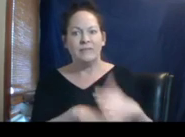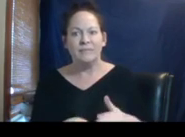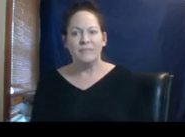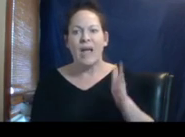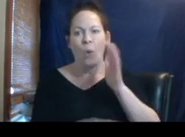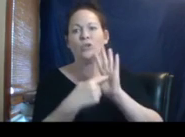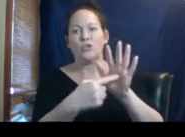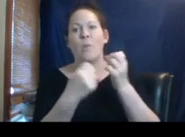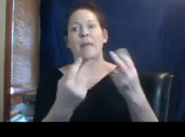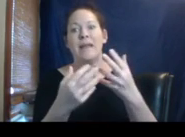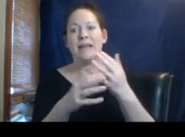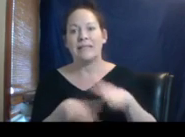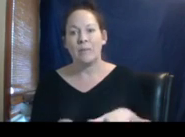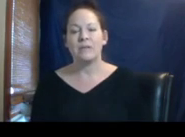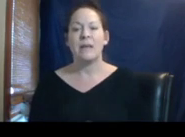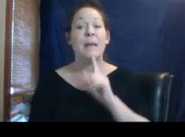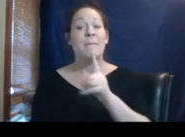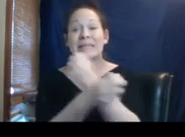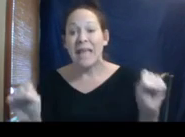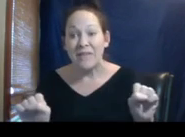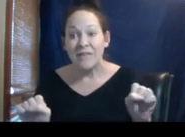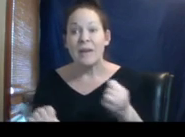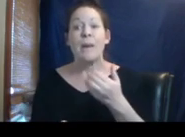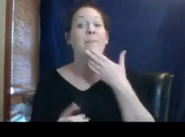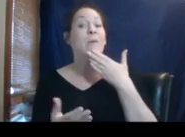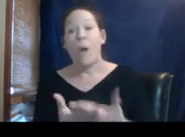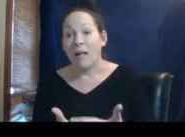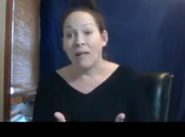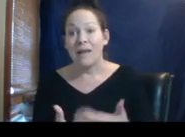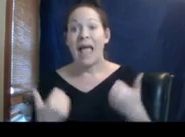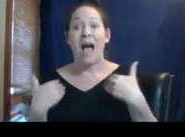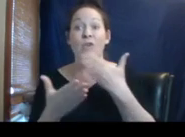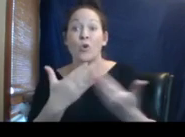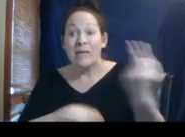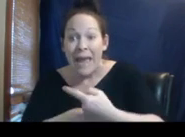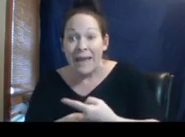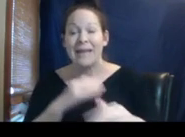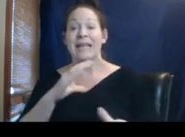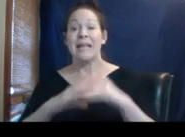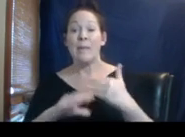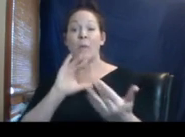said, be safe, be well, have a great one, and email me if you need